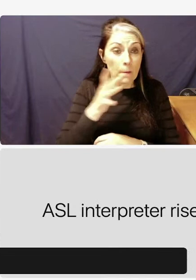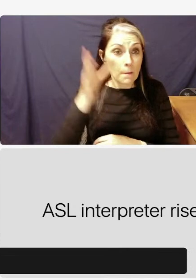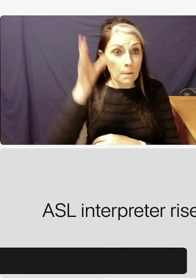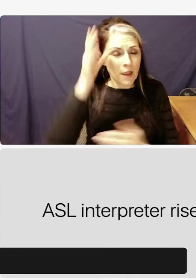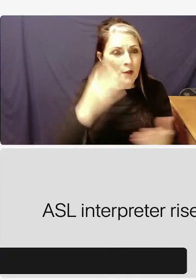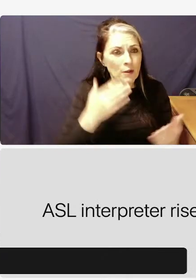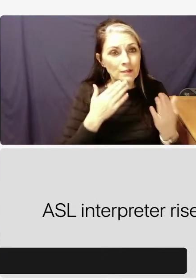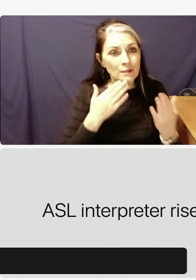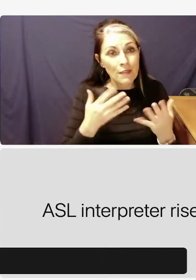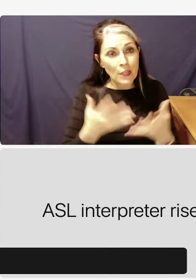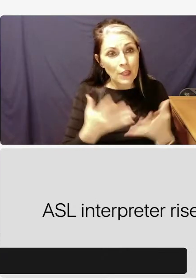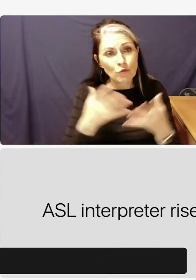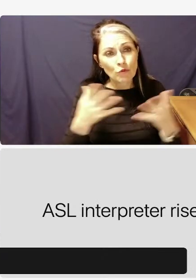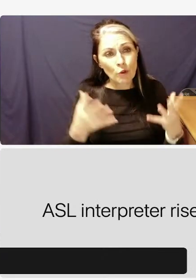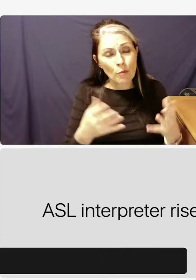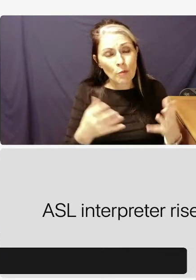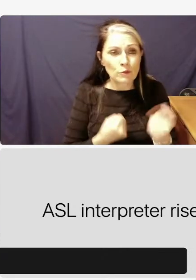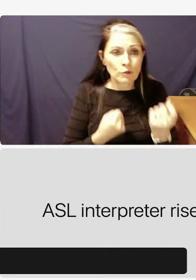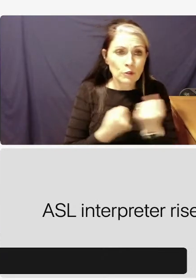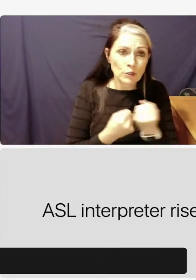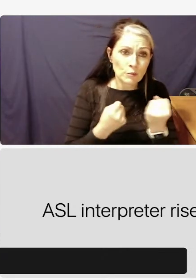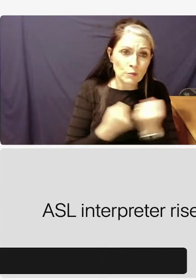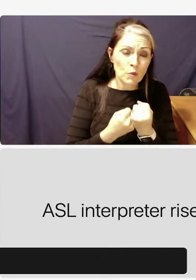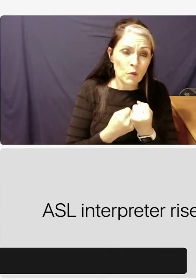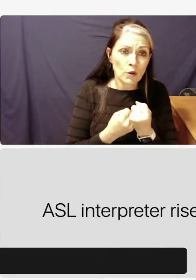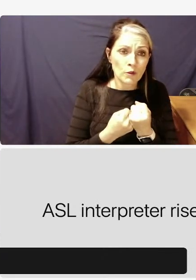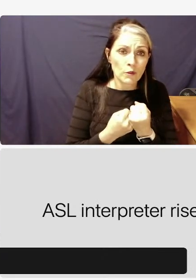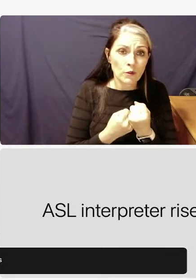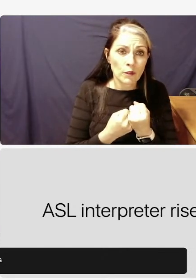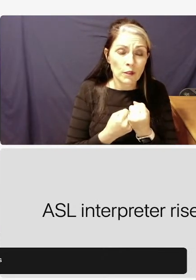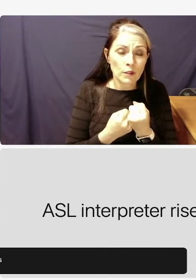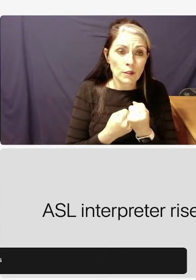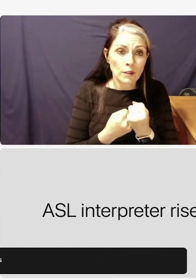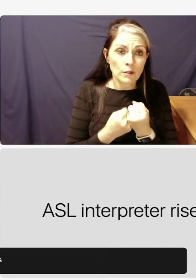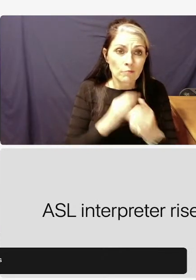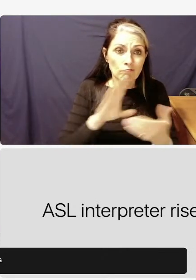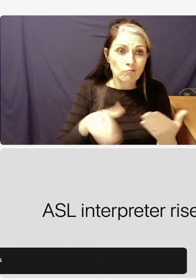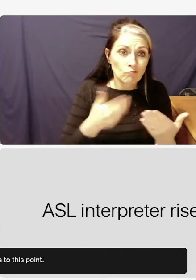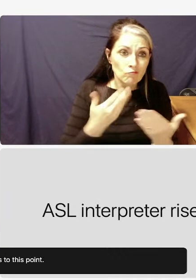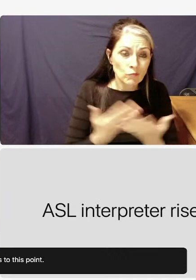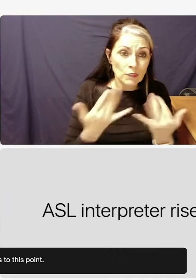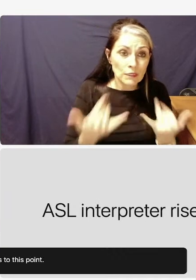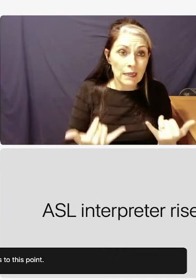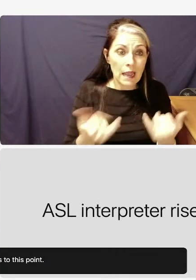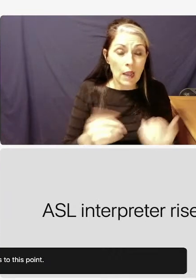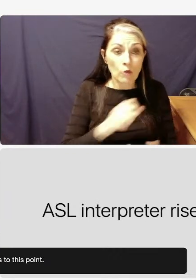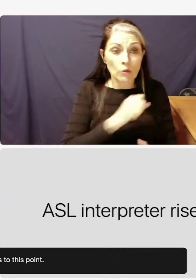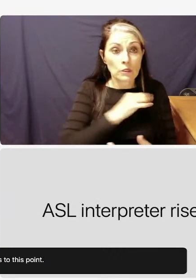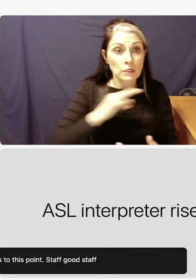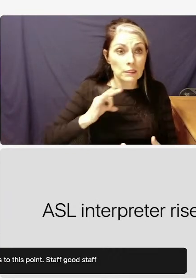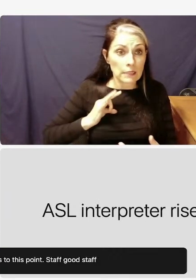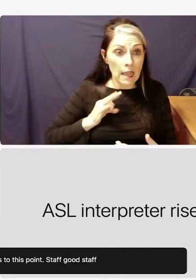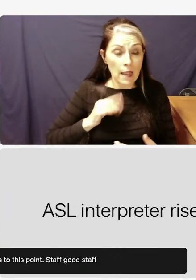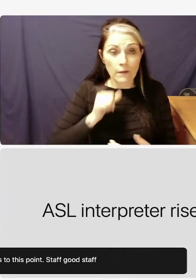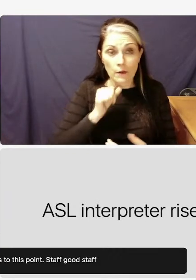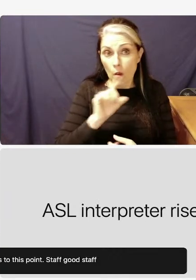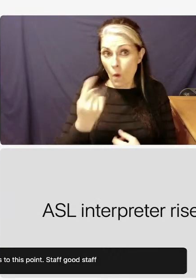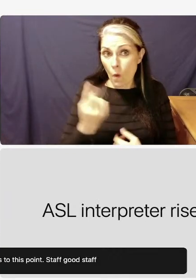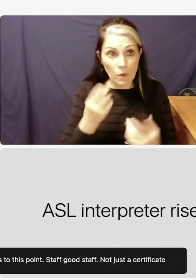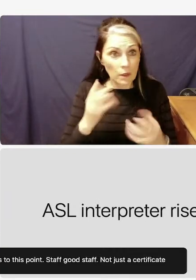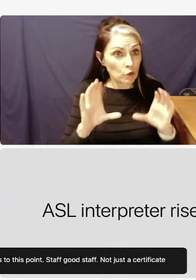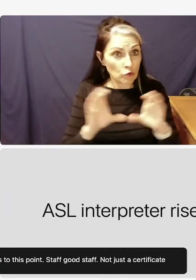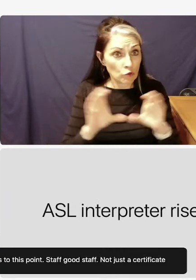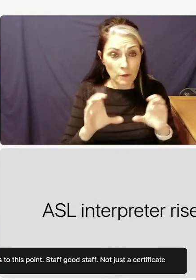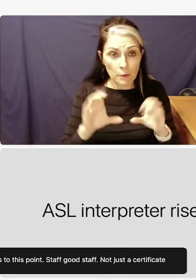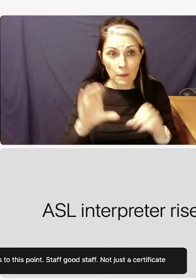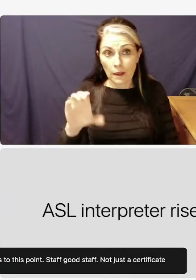thank you so much for supporting us uh for getting us to this point staff again staff not just the certificate staff but